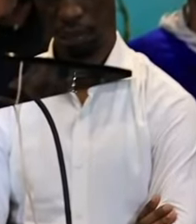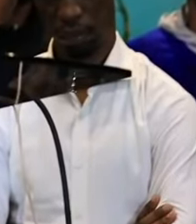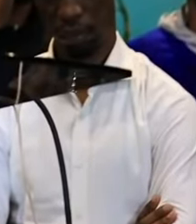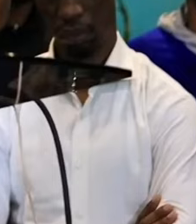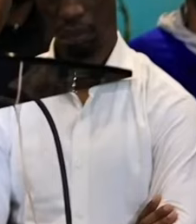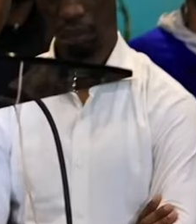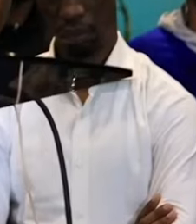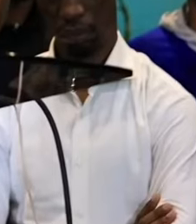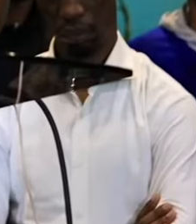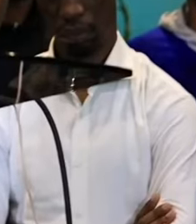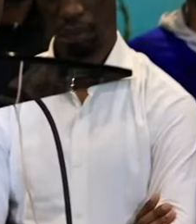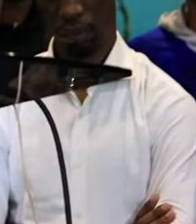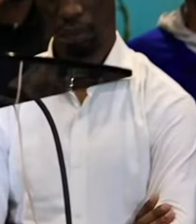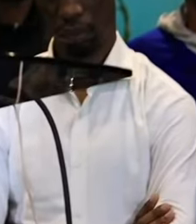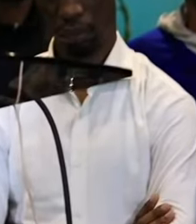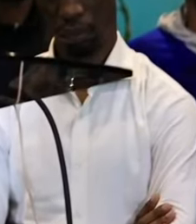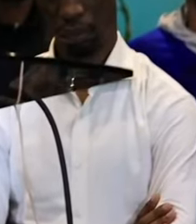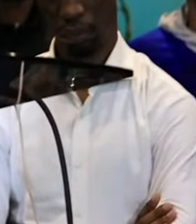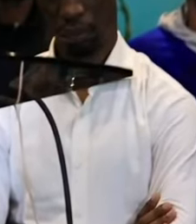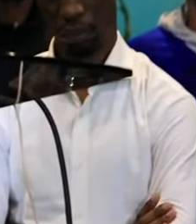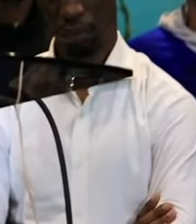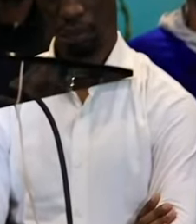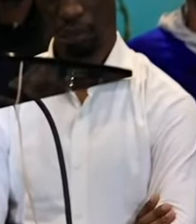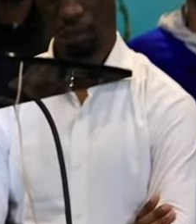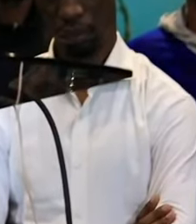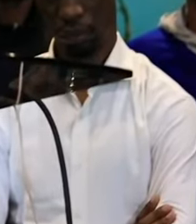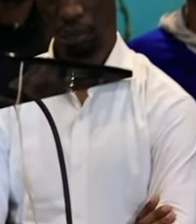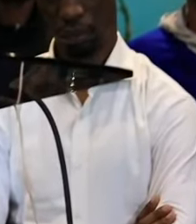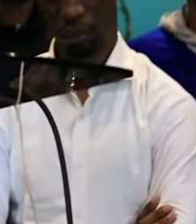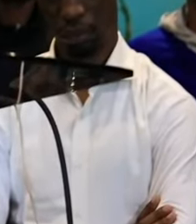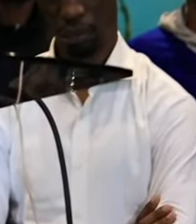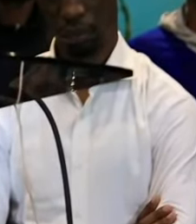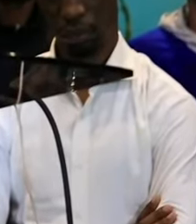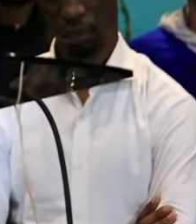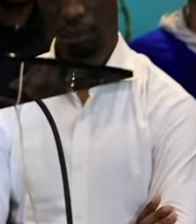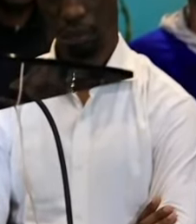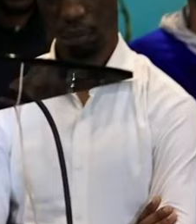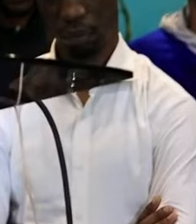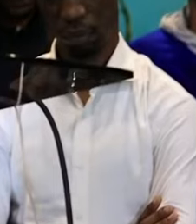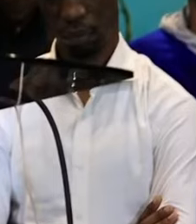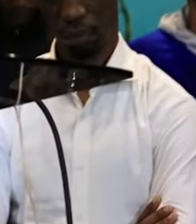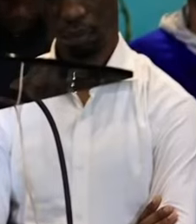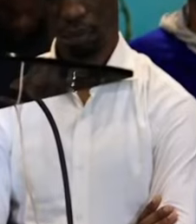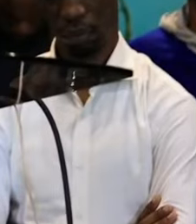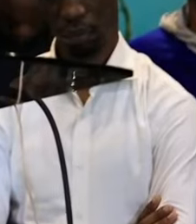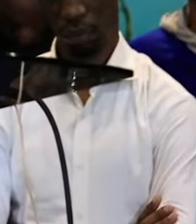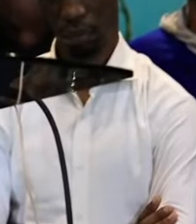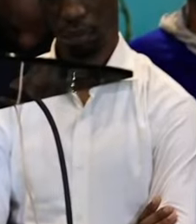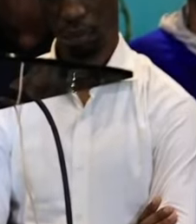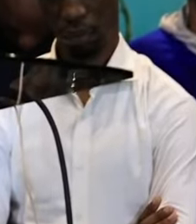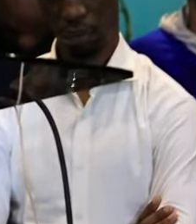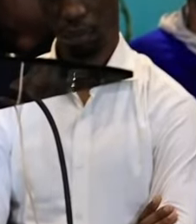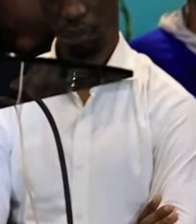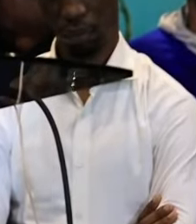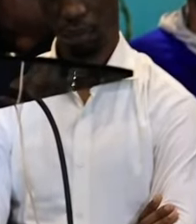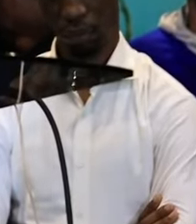can confidently say like Abraham, the God of heaven, who brought me out of my father's house,